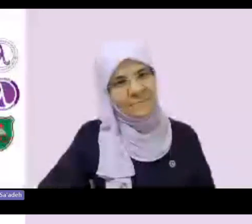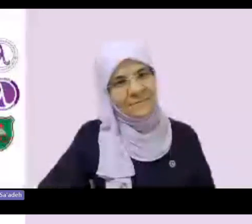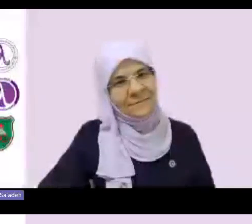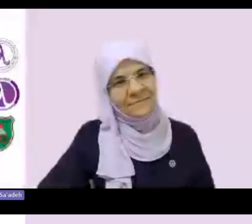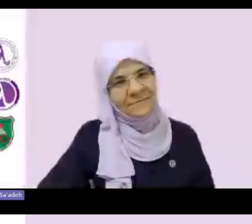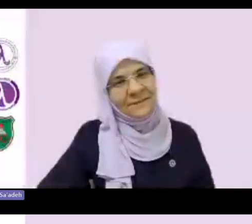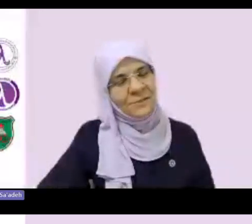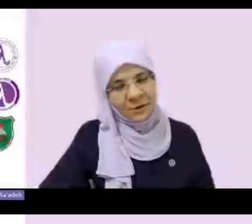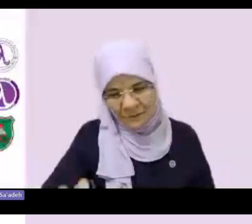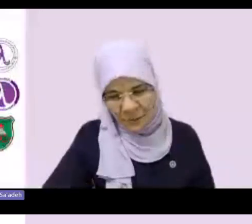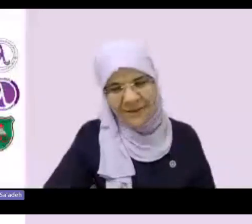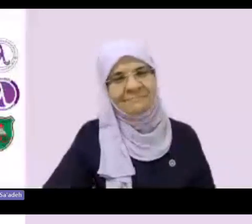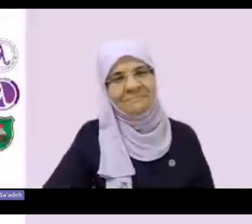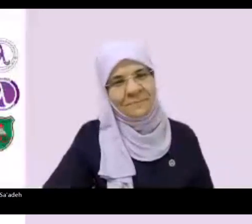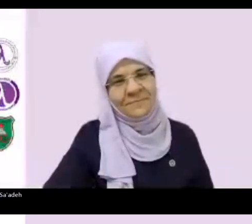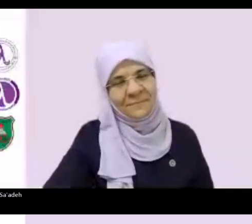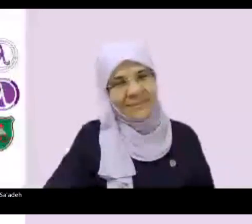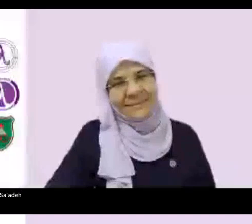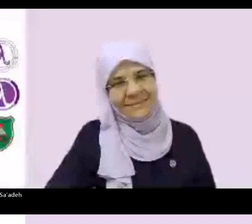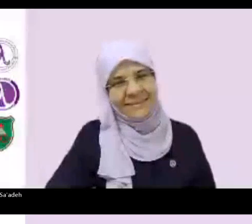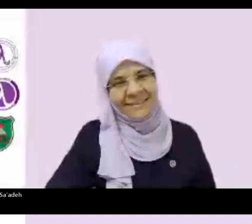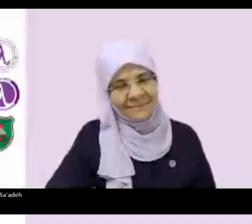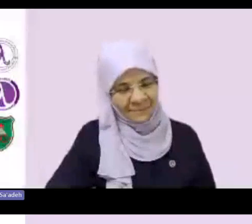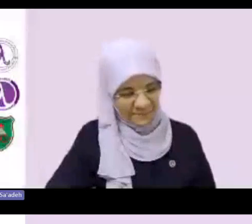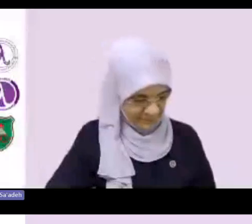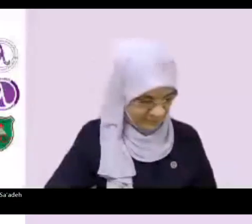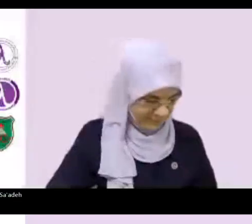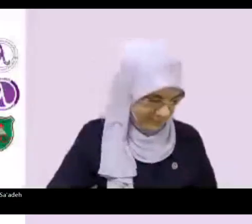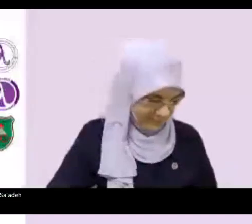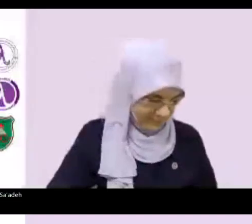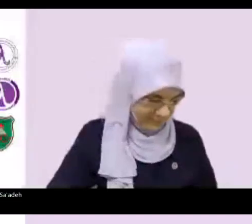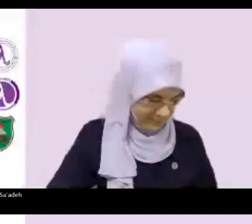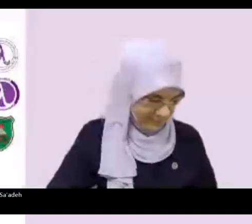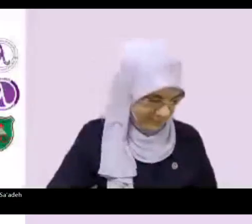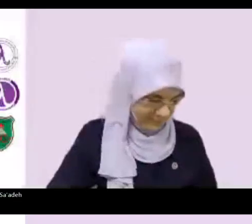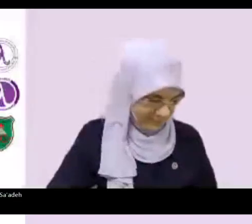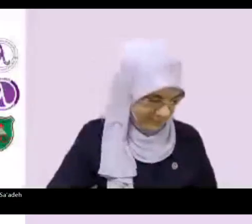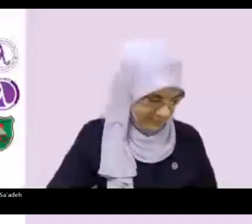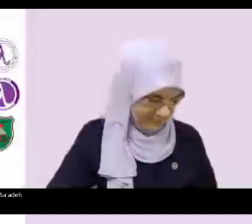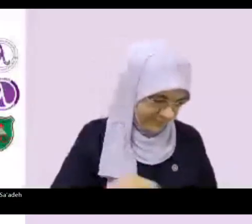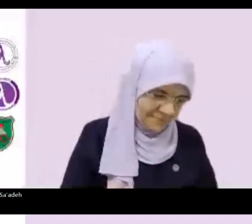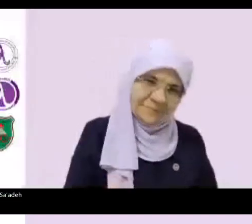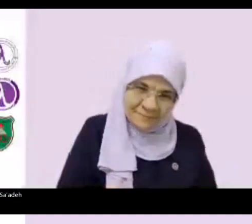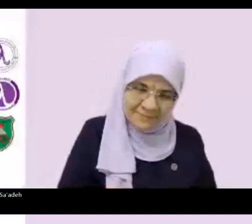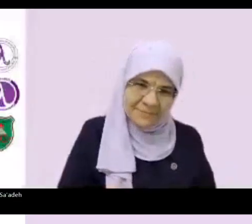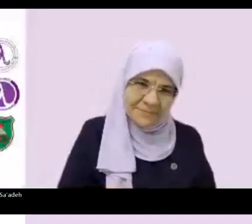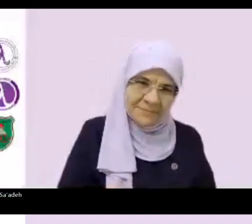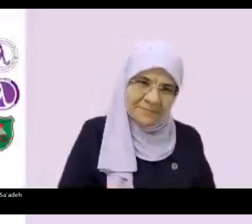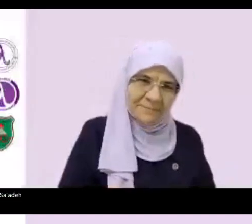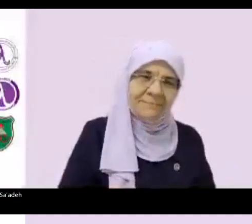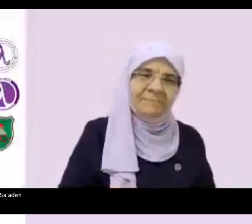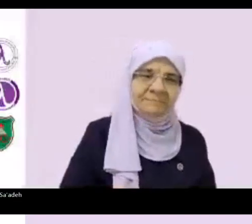to what they aim? So it is not about getting a gold medal when you spring